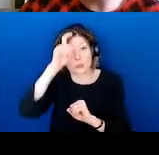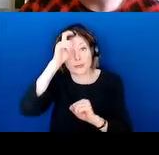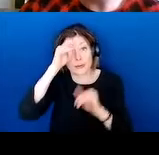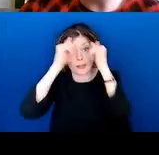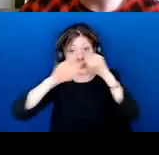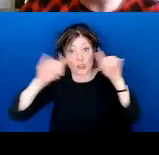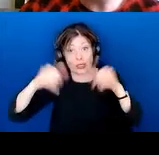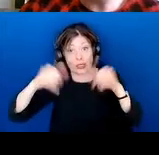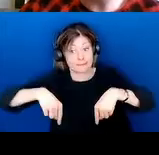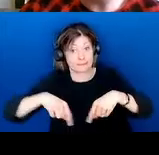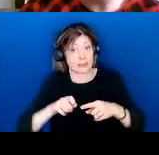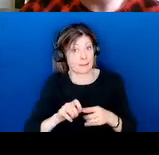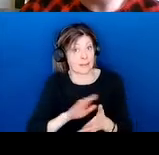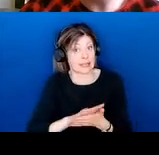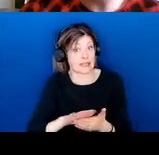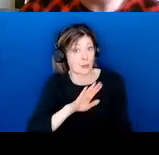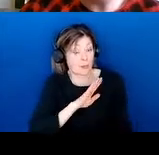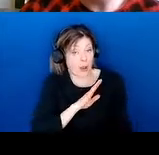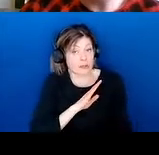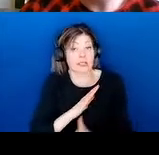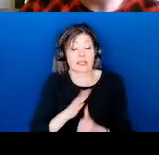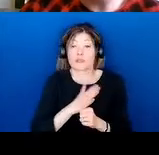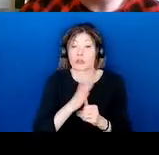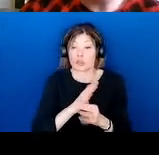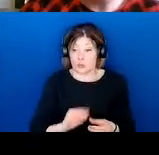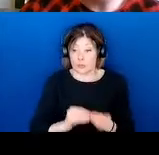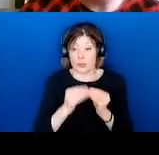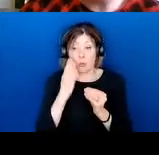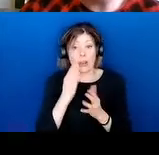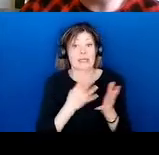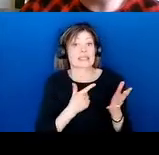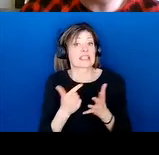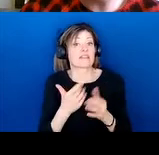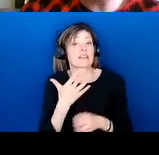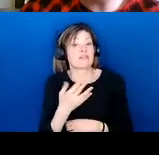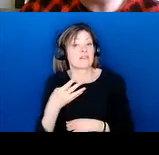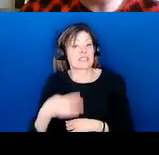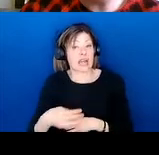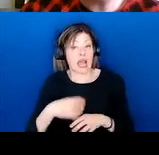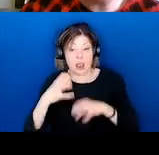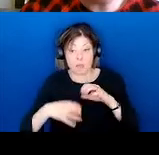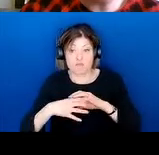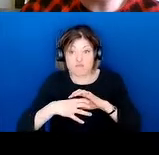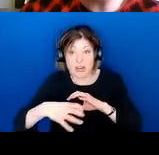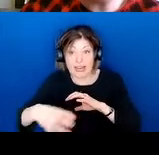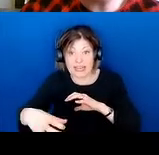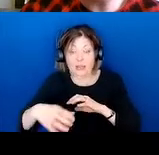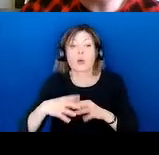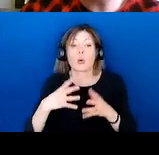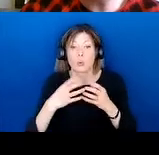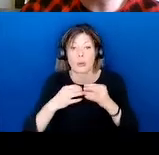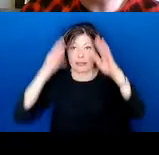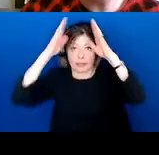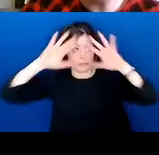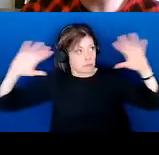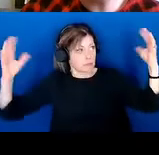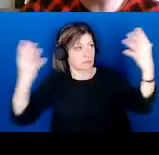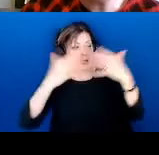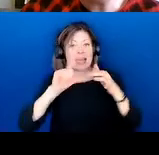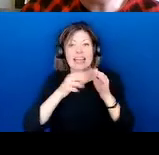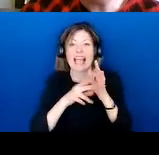The original was built in 1759 in brick with a canvas surround and papier-mâché cornice.